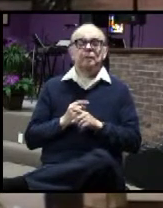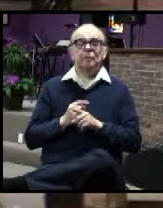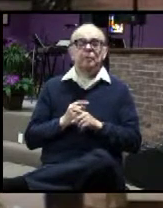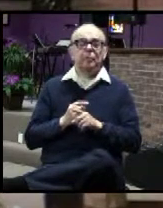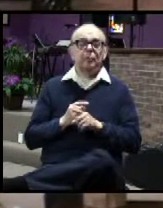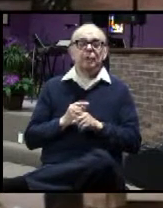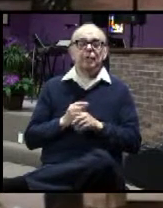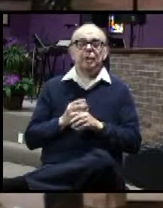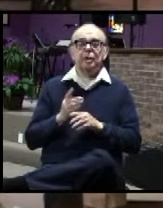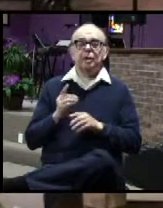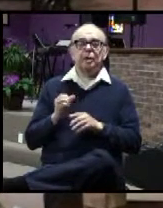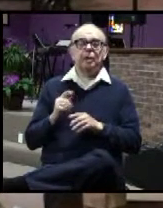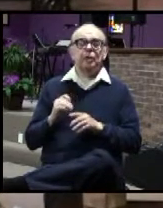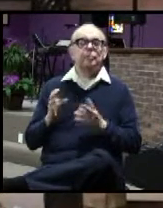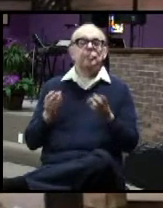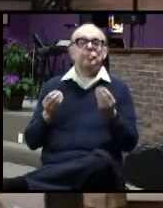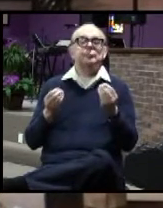dirt.